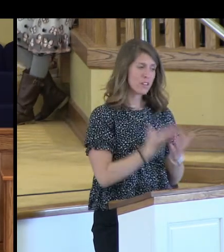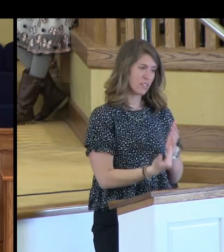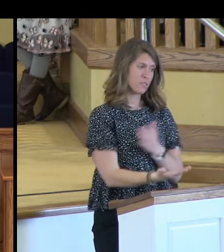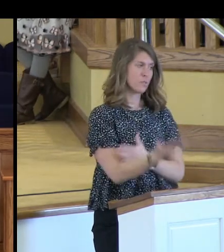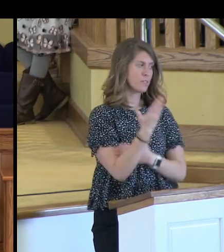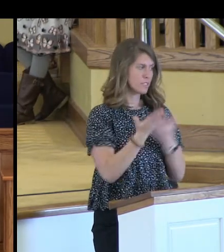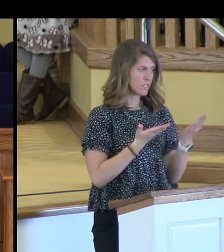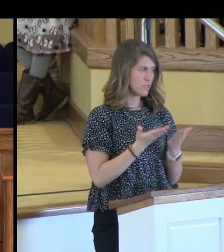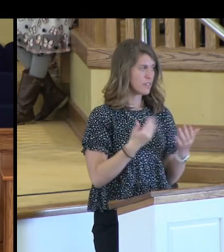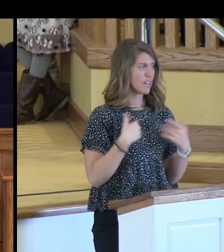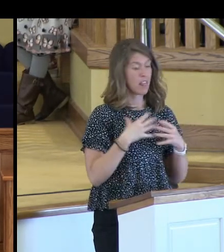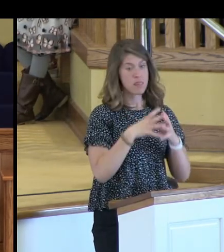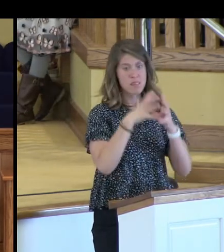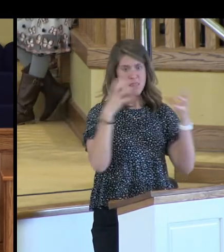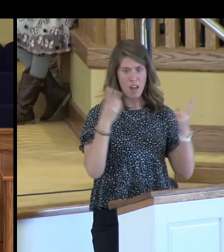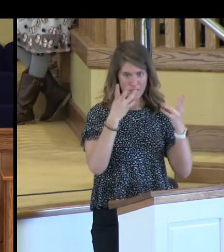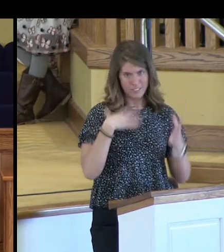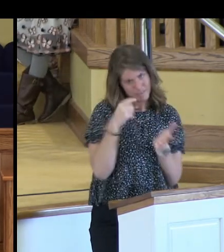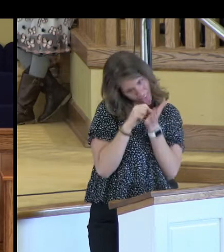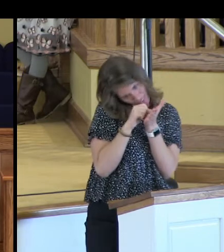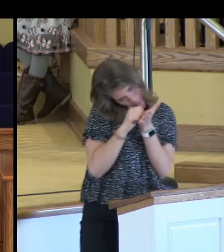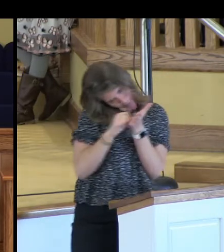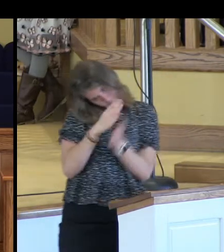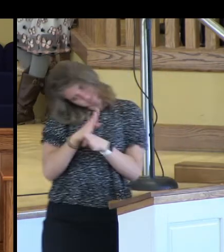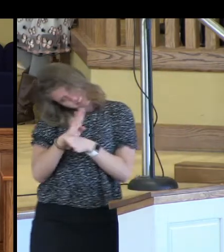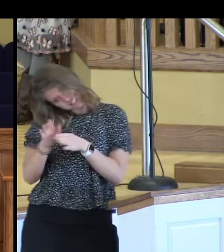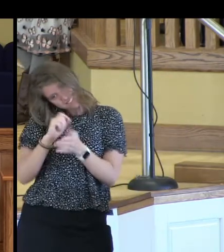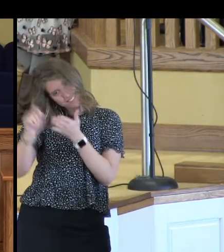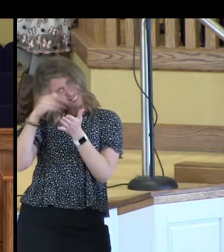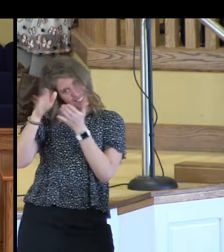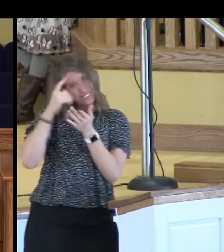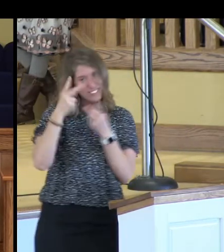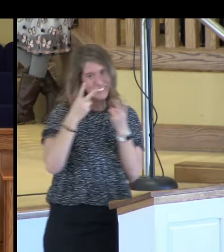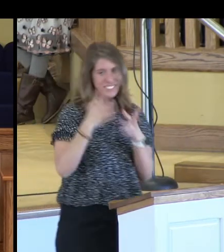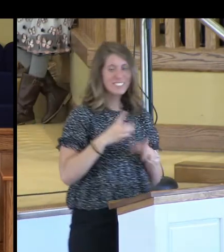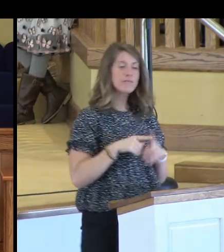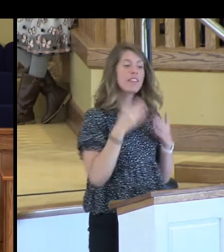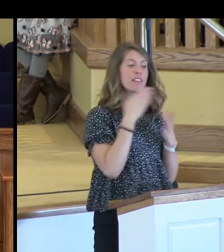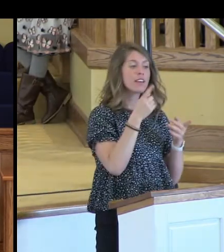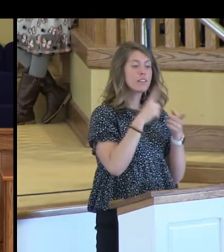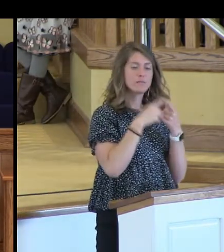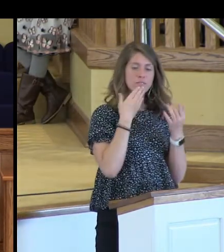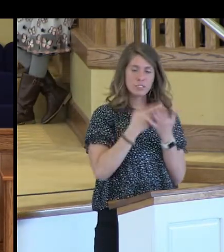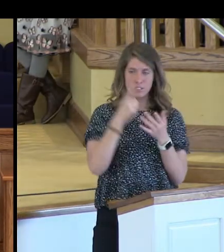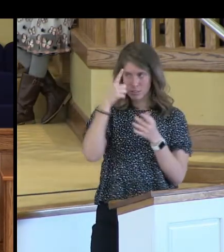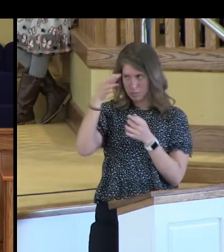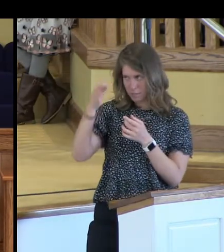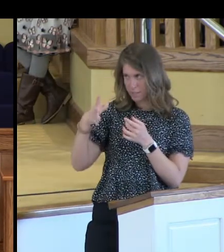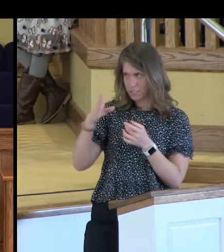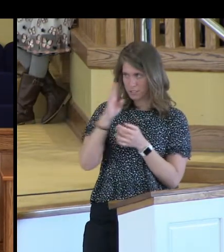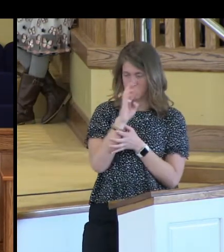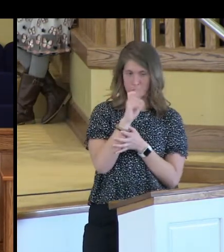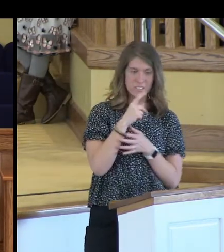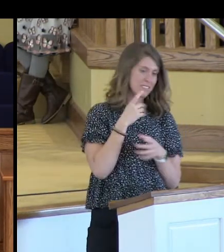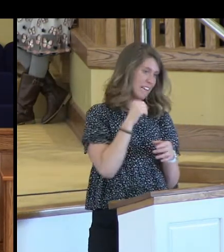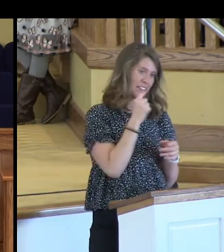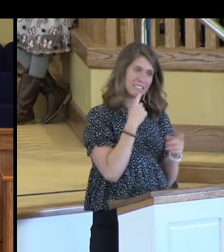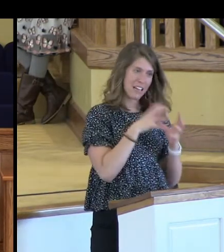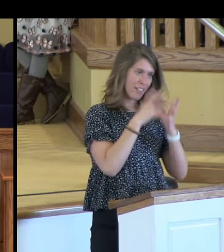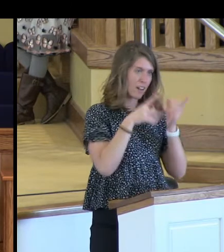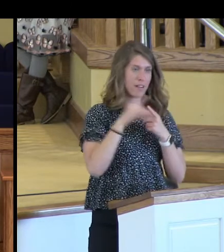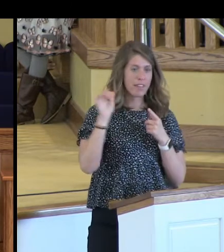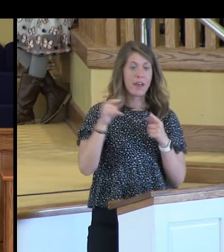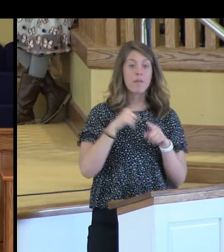Thank you so much. Had a lot of visitors. I got a lot to write, a lot of visitors' cards this week. And thank you for being good to Brother Brooks. I didn't say a whole lot about it this morning,